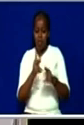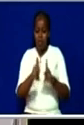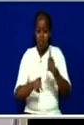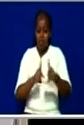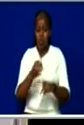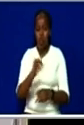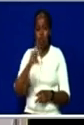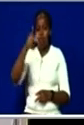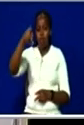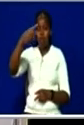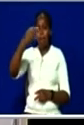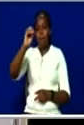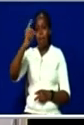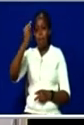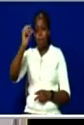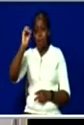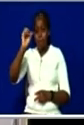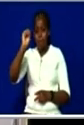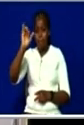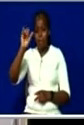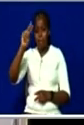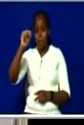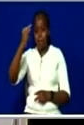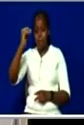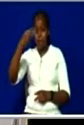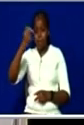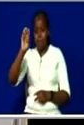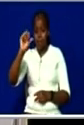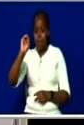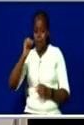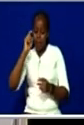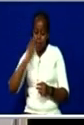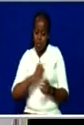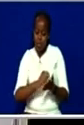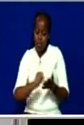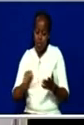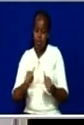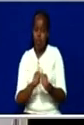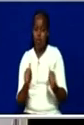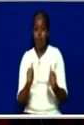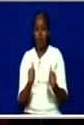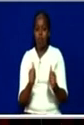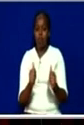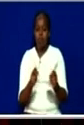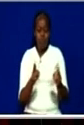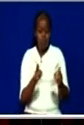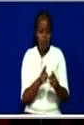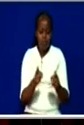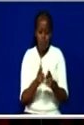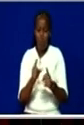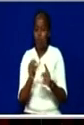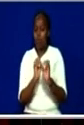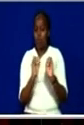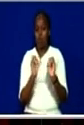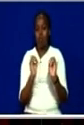photosynthesis, make sure that you write the words in full without shortening any word. Any assumption you